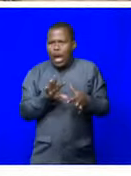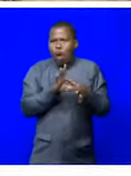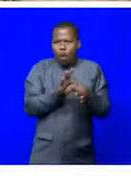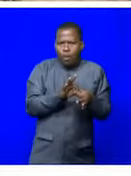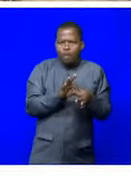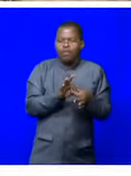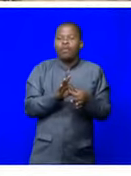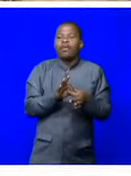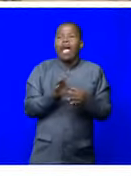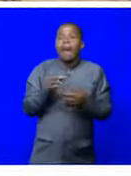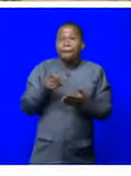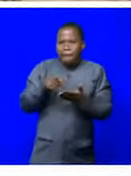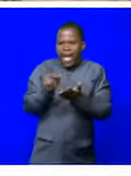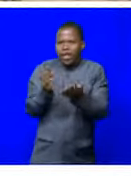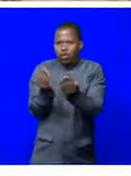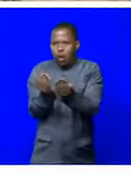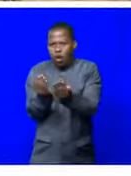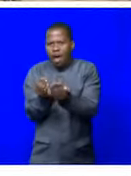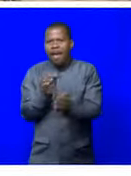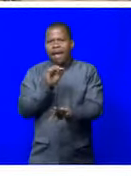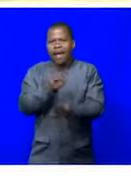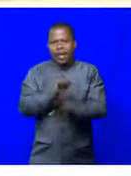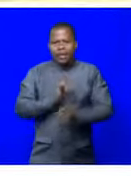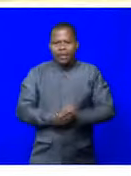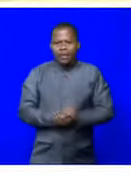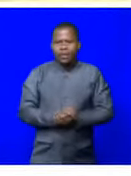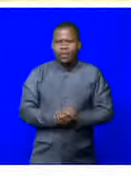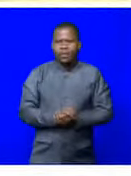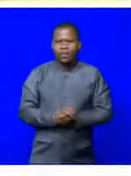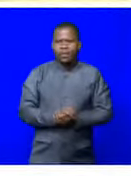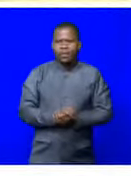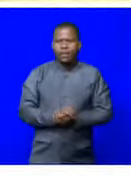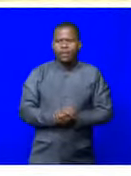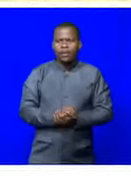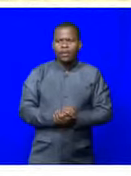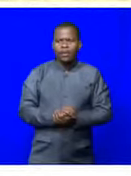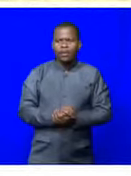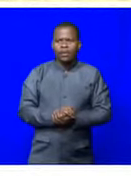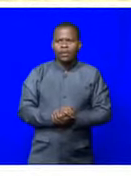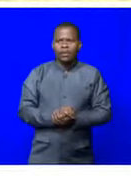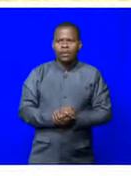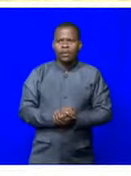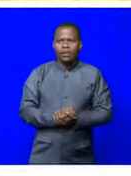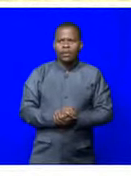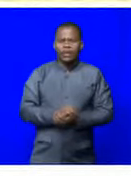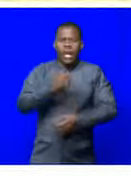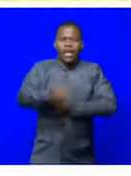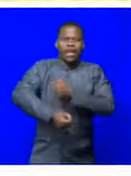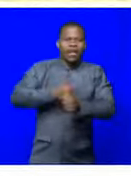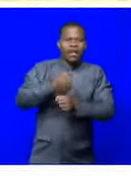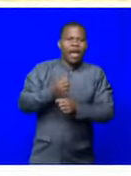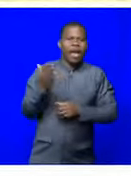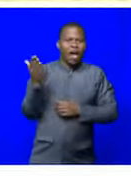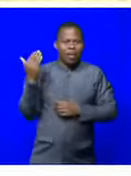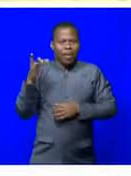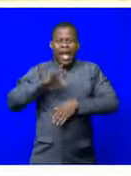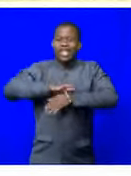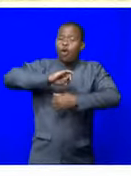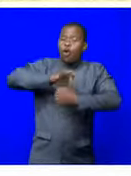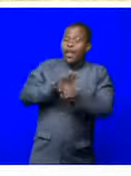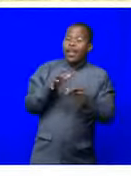labakhona ekhaya labangakhona ukuthi baphumelele phambili. Kwangahamba kahle kule minyakana lephambili ngelesikhathi